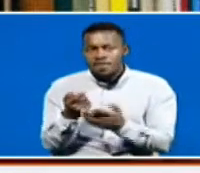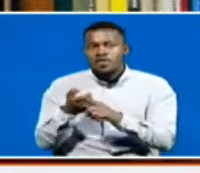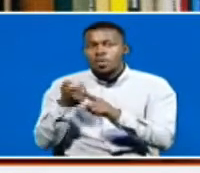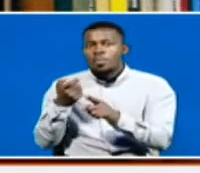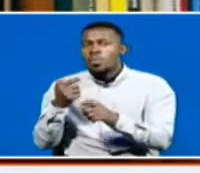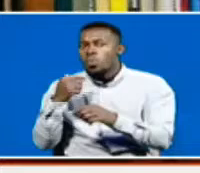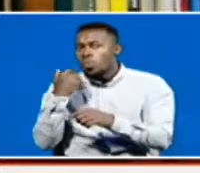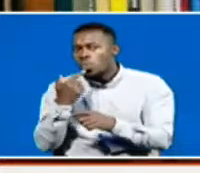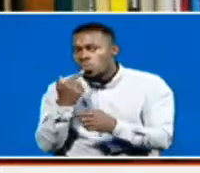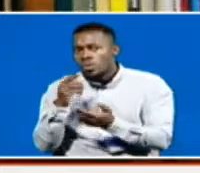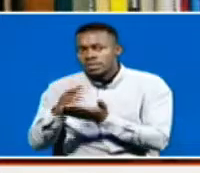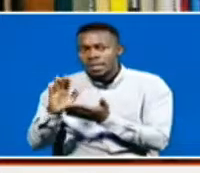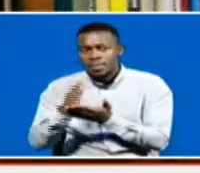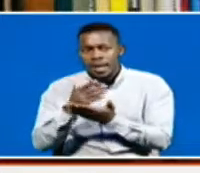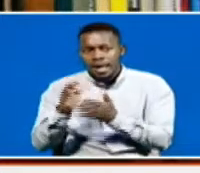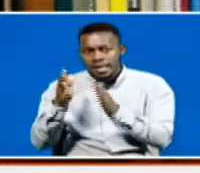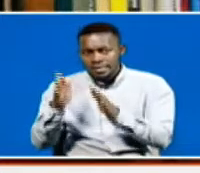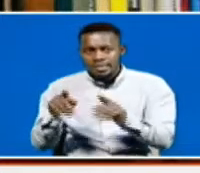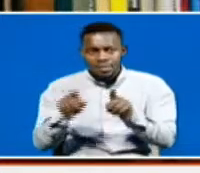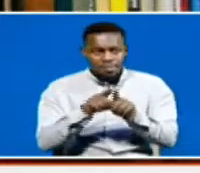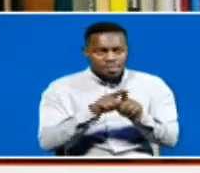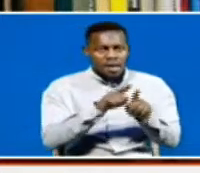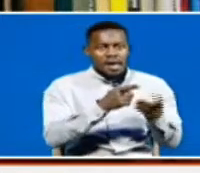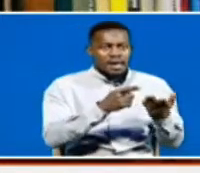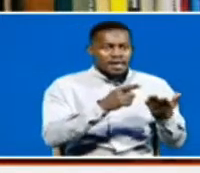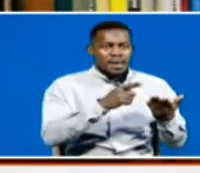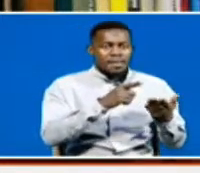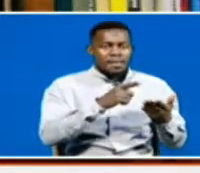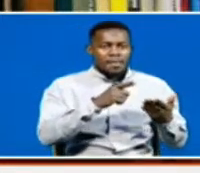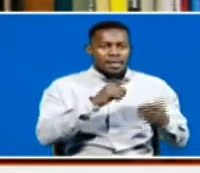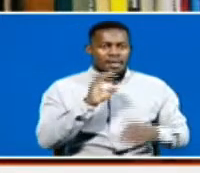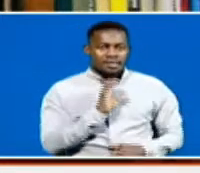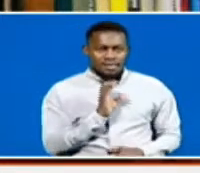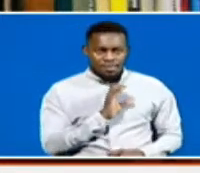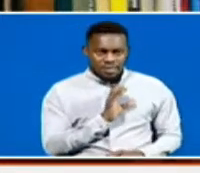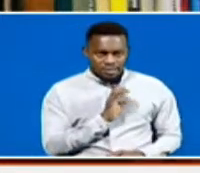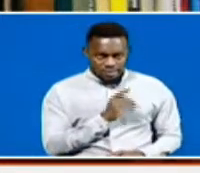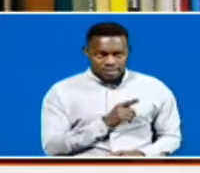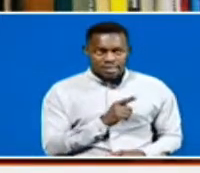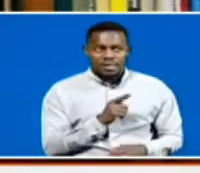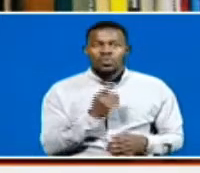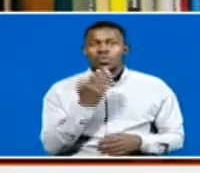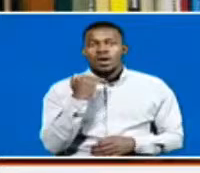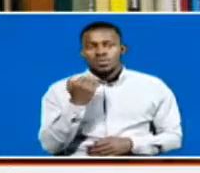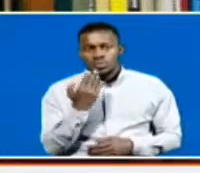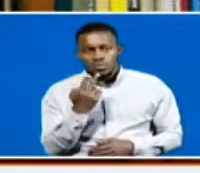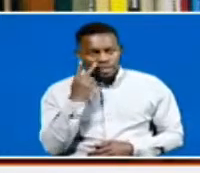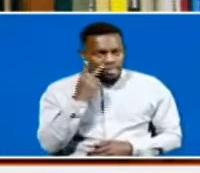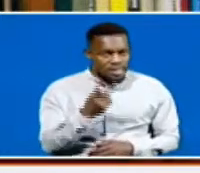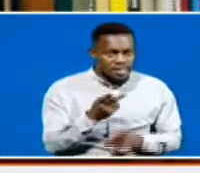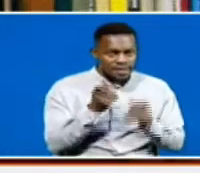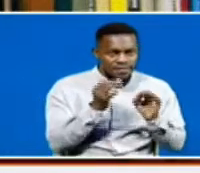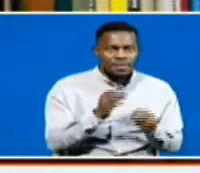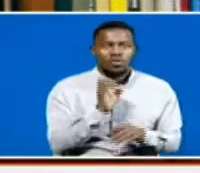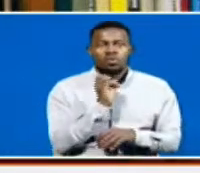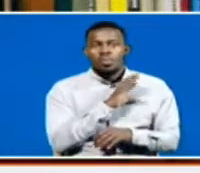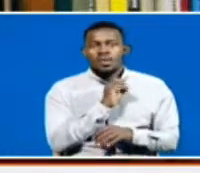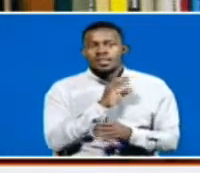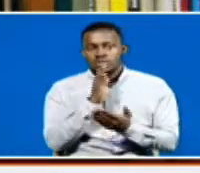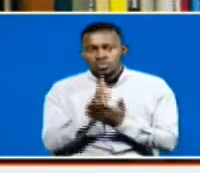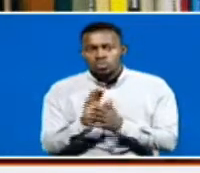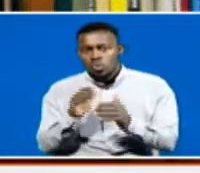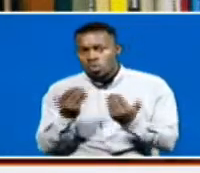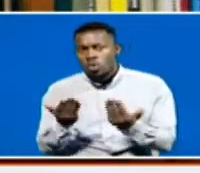the retailer to counter check the fact that they had been complained about, and if they knew about the